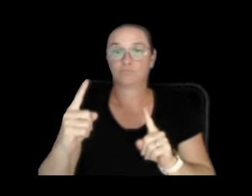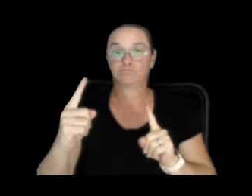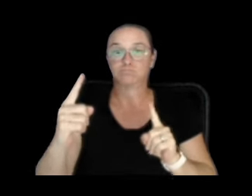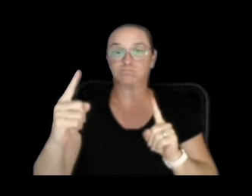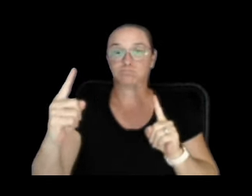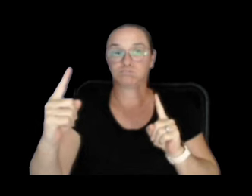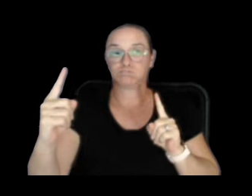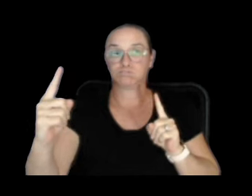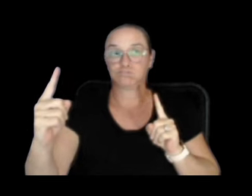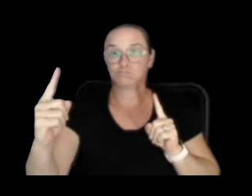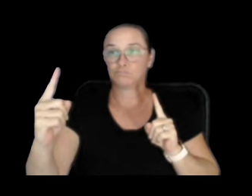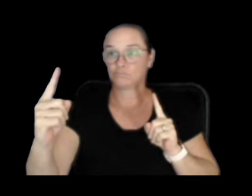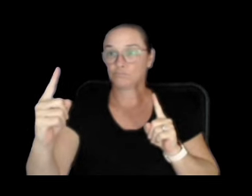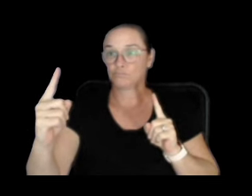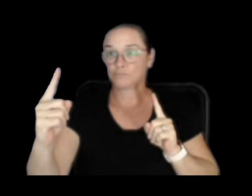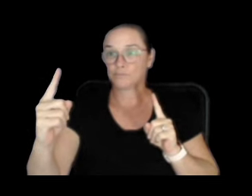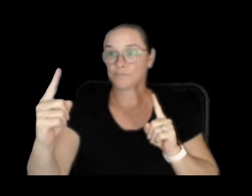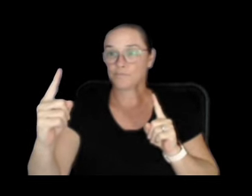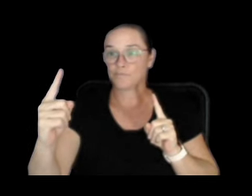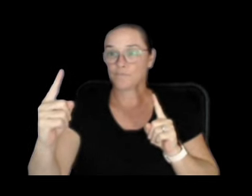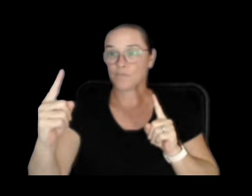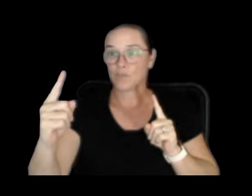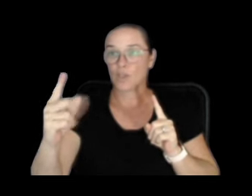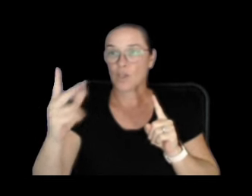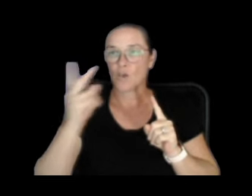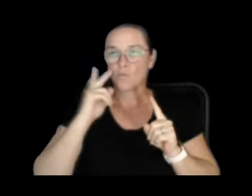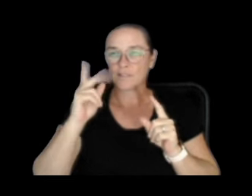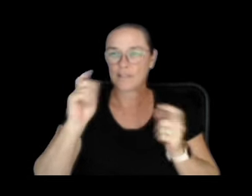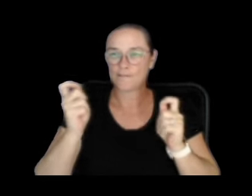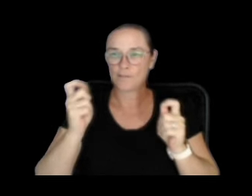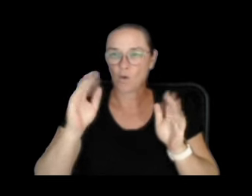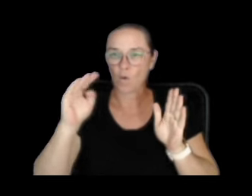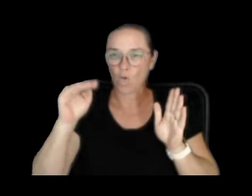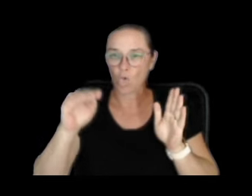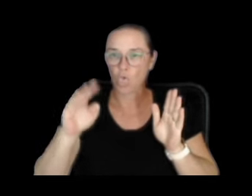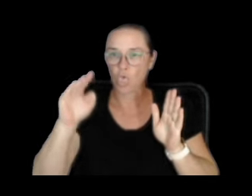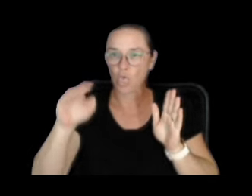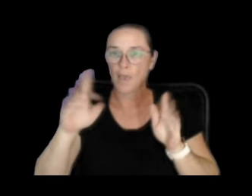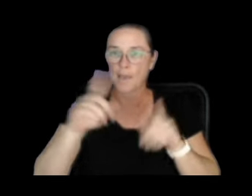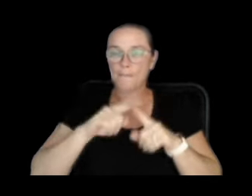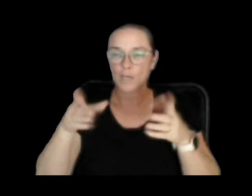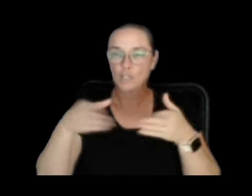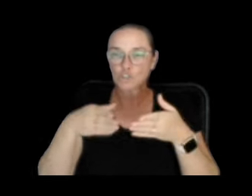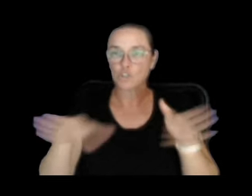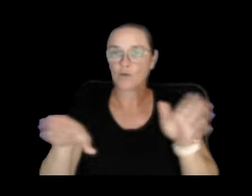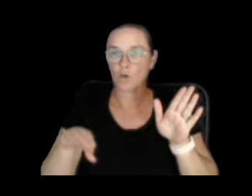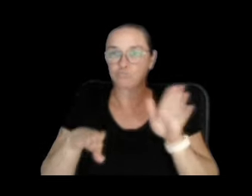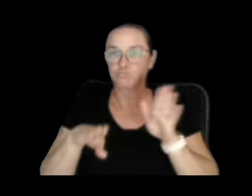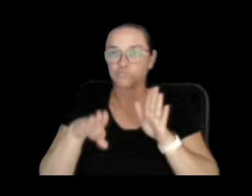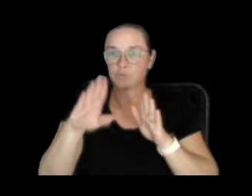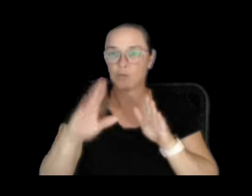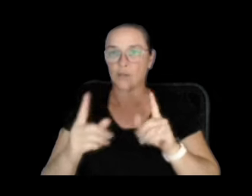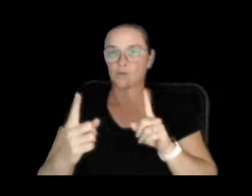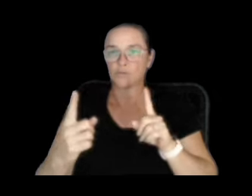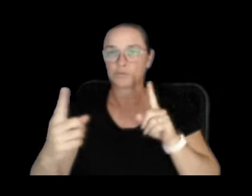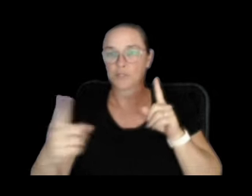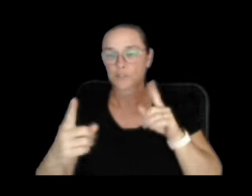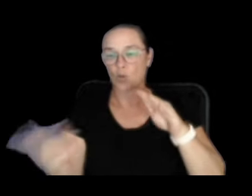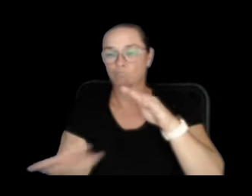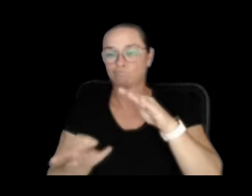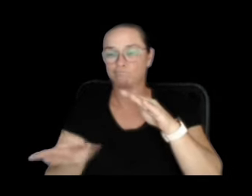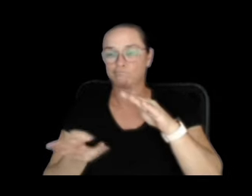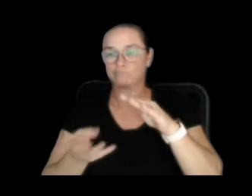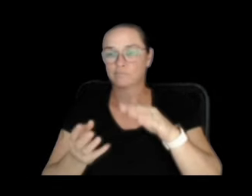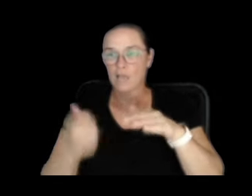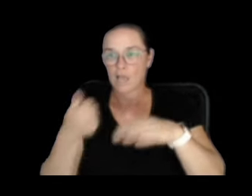So despite the recent adjustments, there's still magma building underground underneath the summit area, and beyond